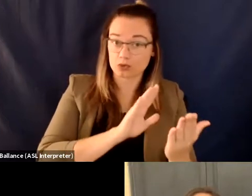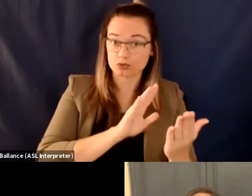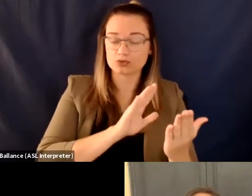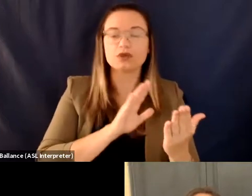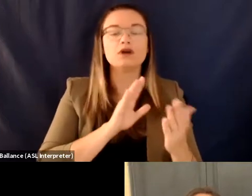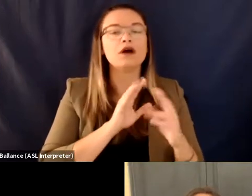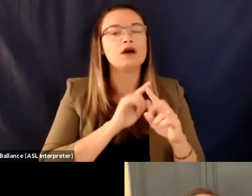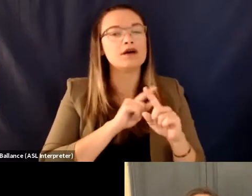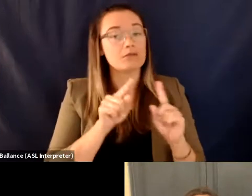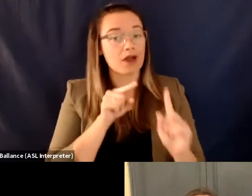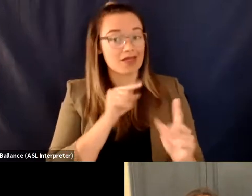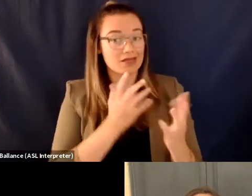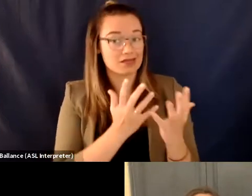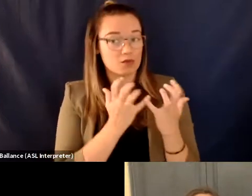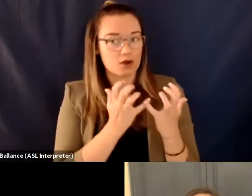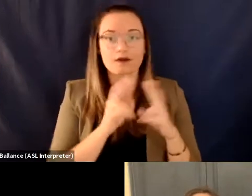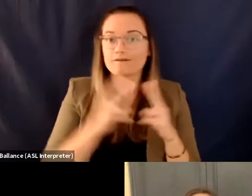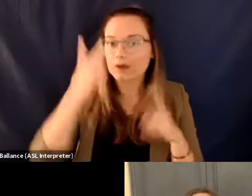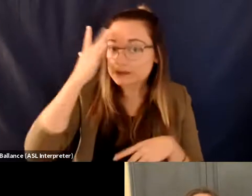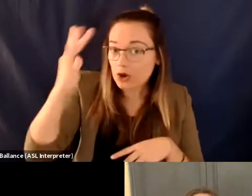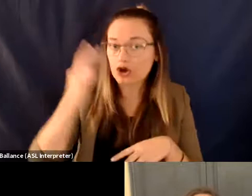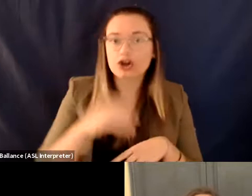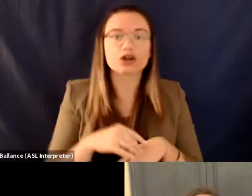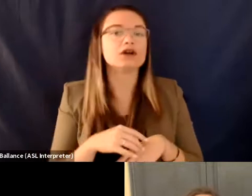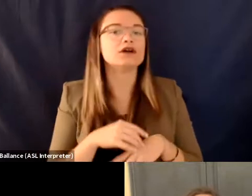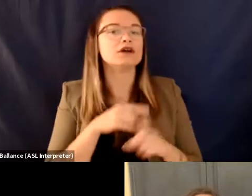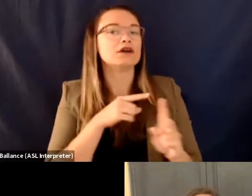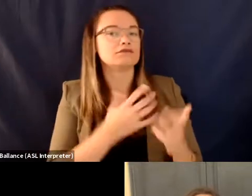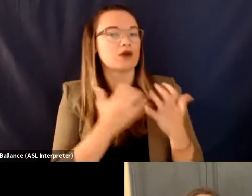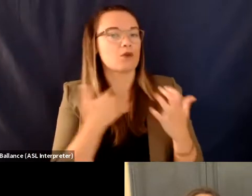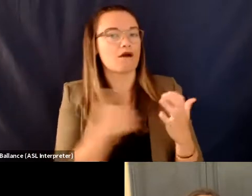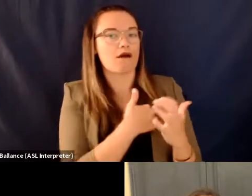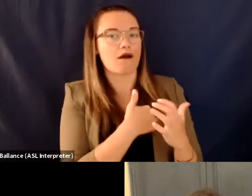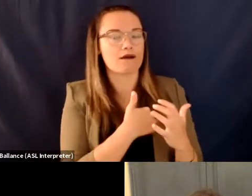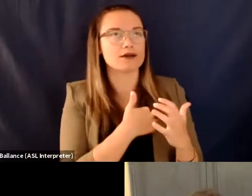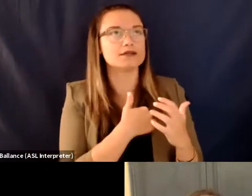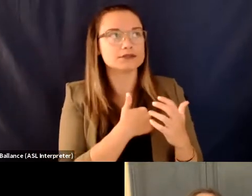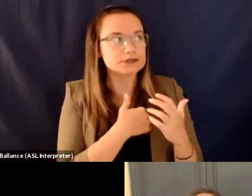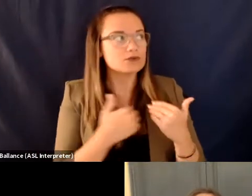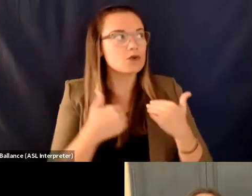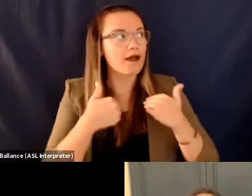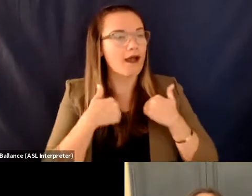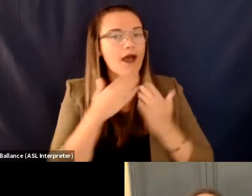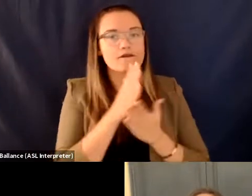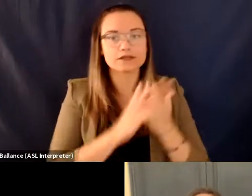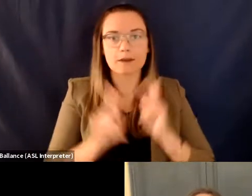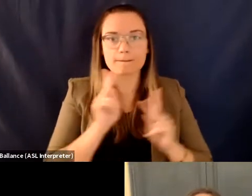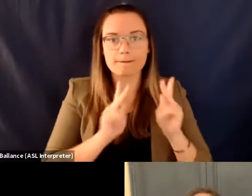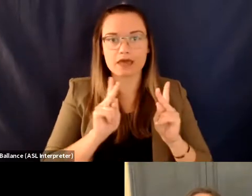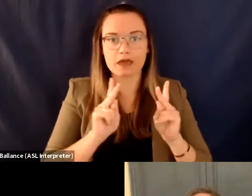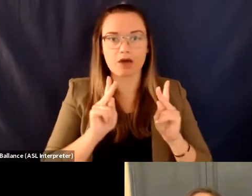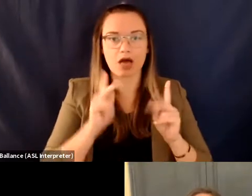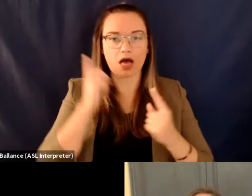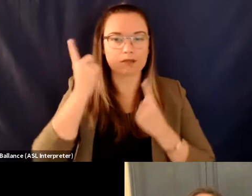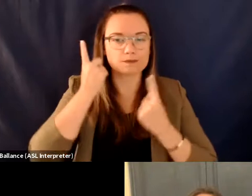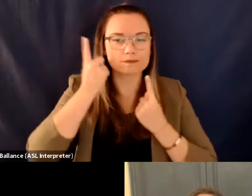they wanted, which I think was very smart, is they really wanted us to have some people in mind who we were going to follow